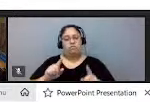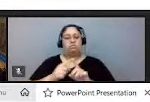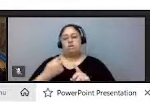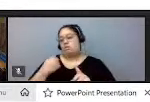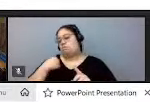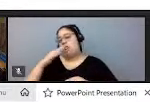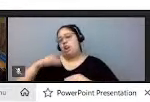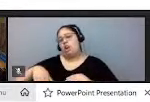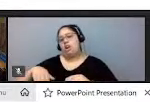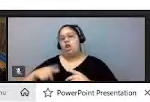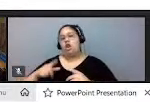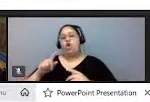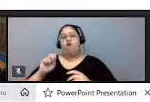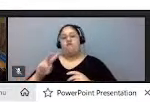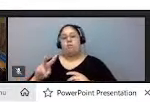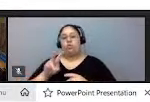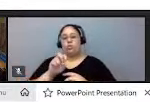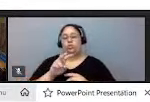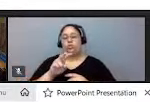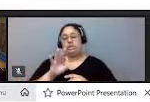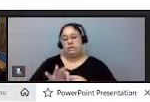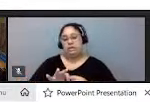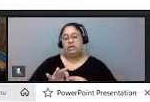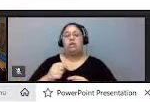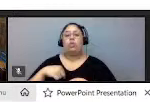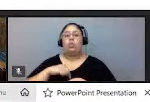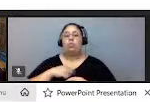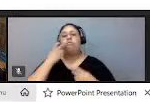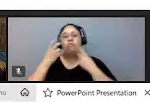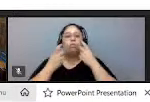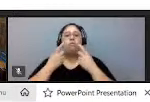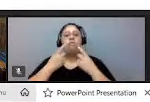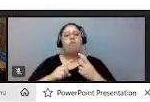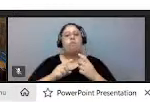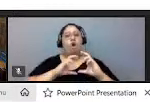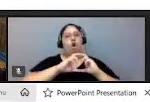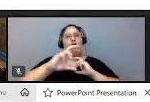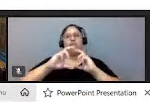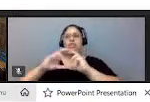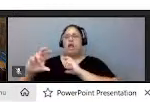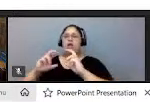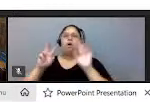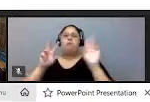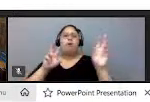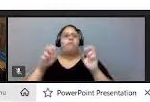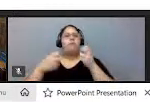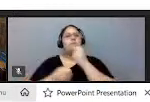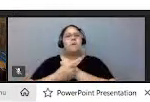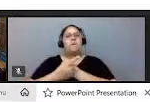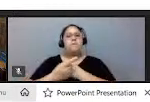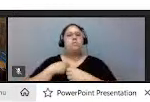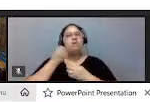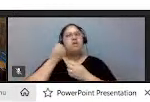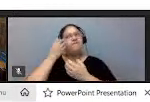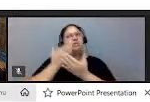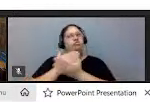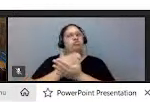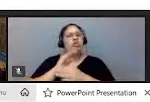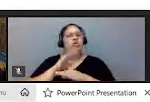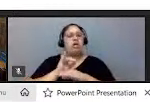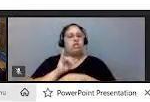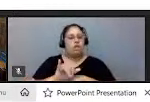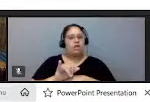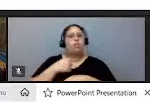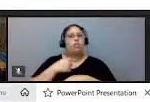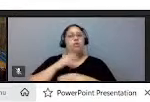November of 2023 uh when we were looking at the container matters and and giving information regarding that we